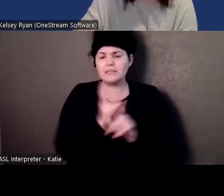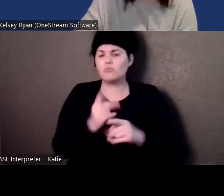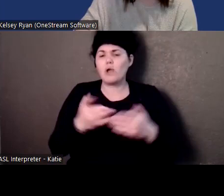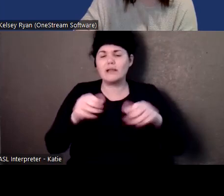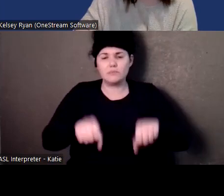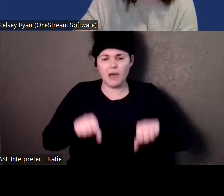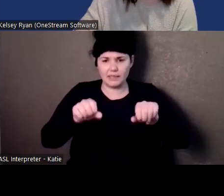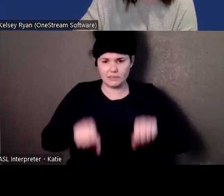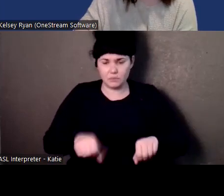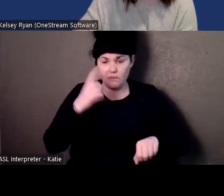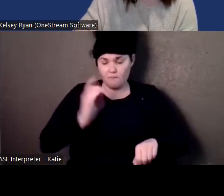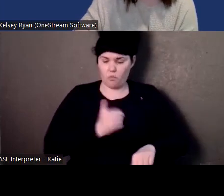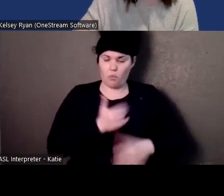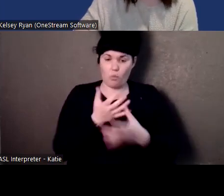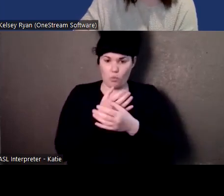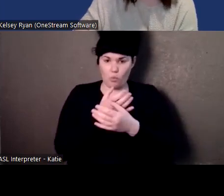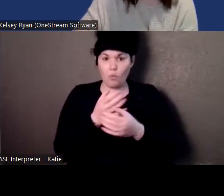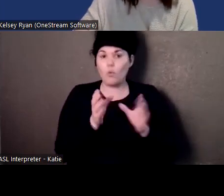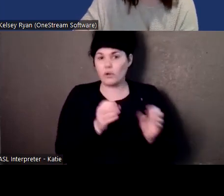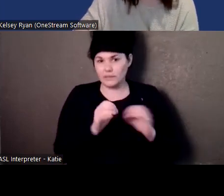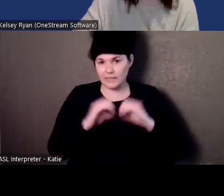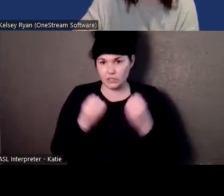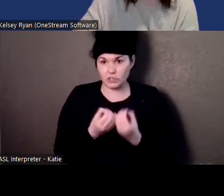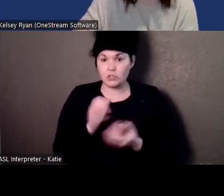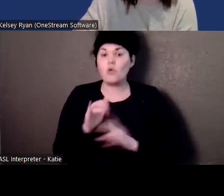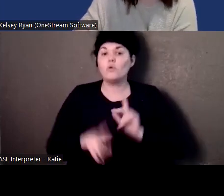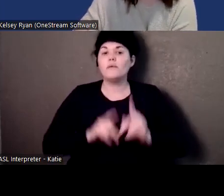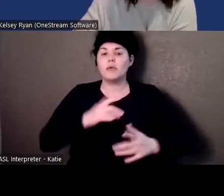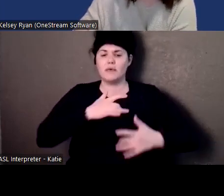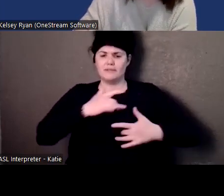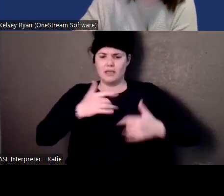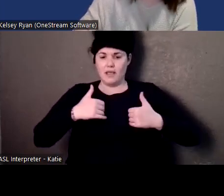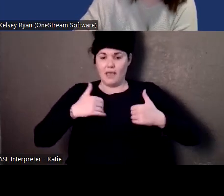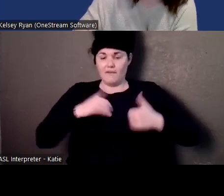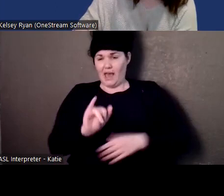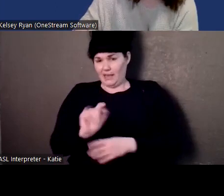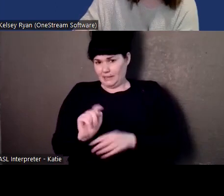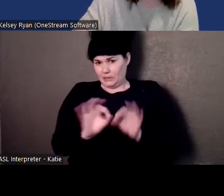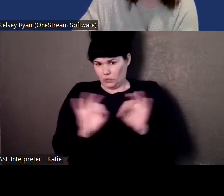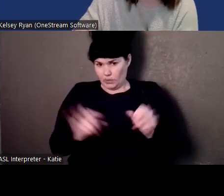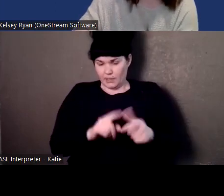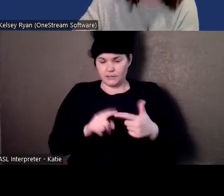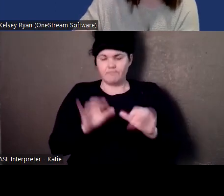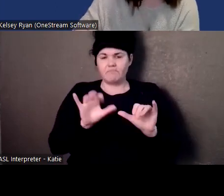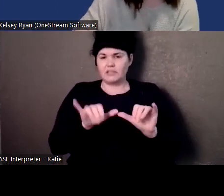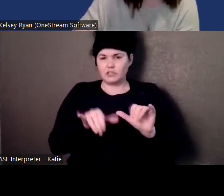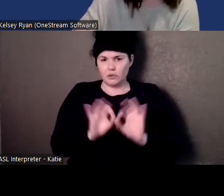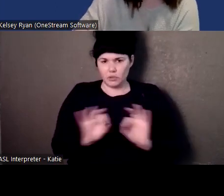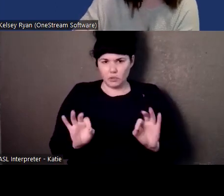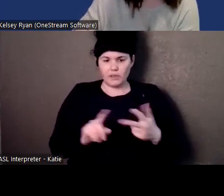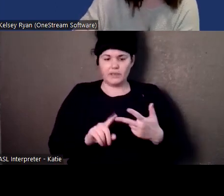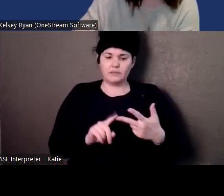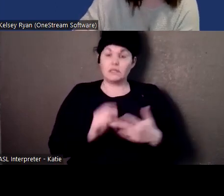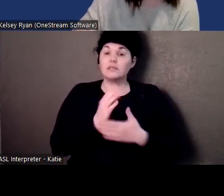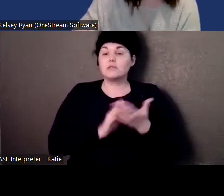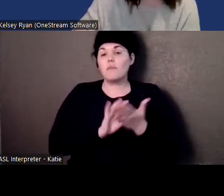our organization. So these individuals typically hold information technology degrees, engineering degrees, some accounting